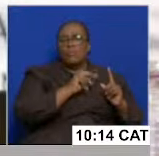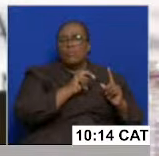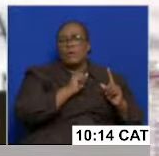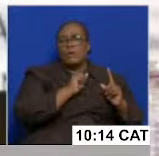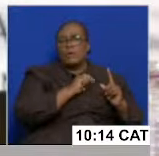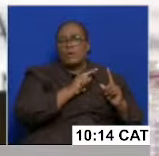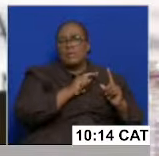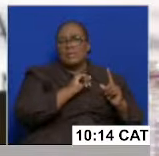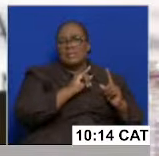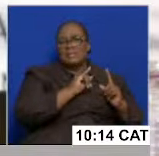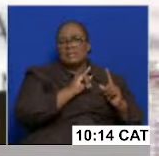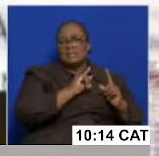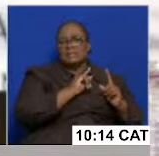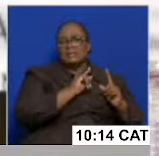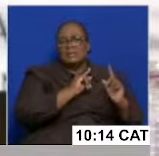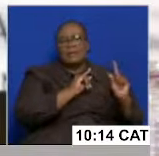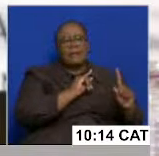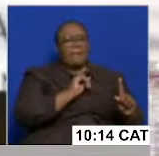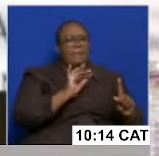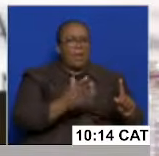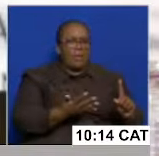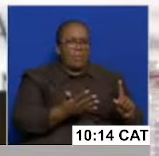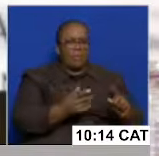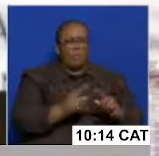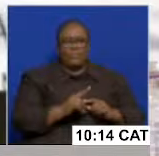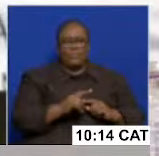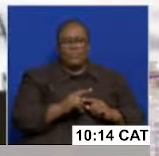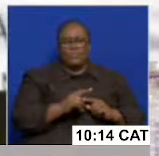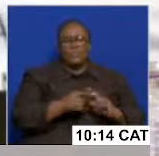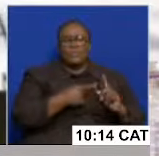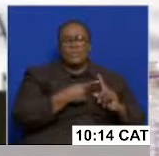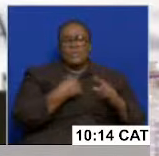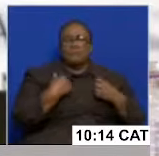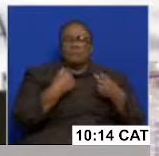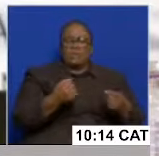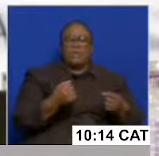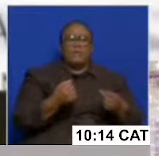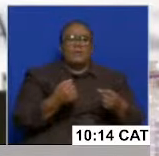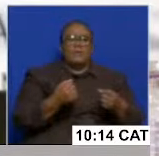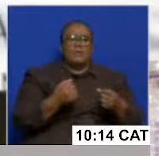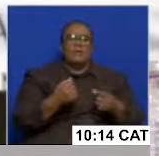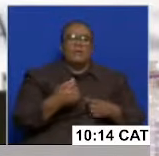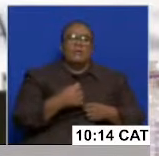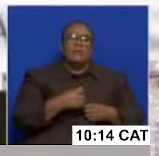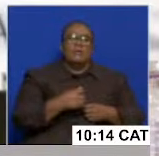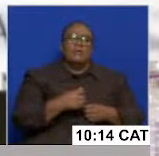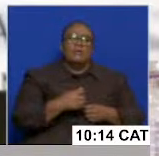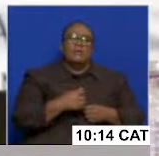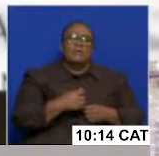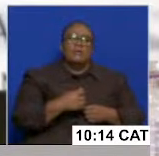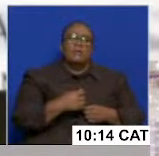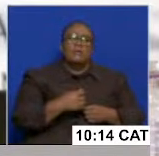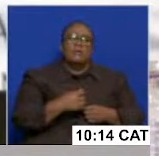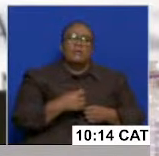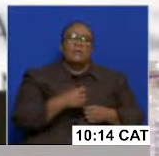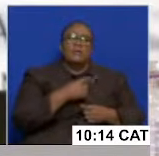Was he also driving? He was driving a white. Yes, he was also driving. And yes, you were proceeding to tell us what he was driving?